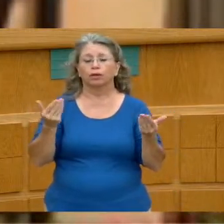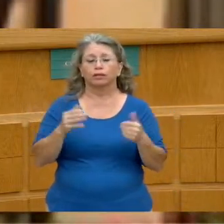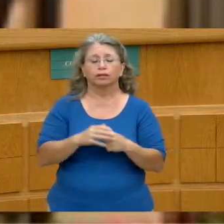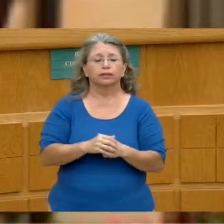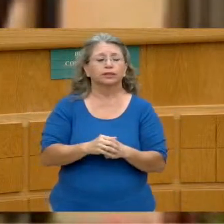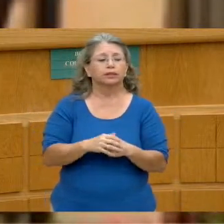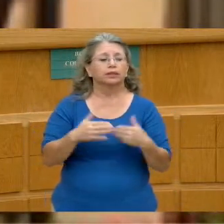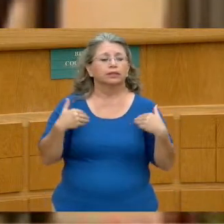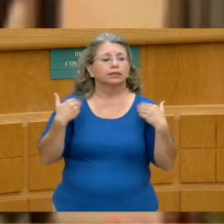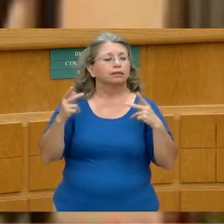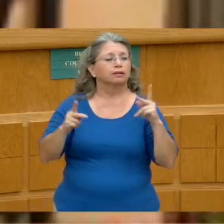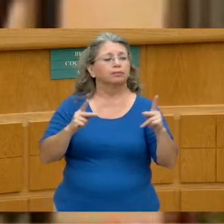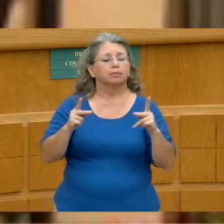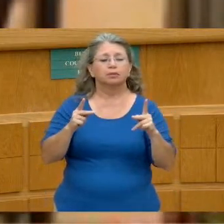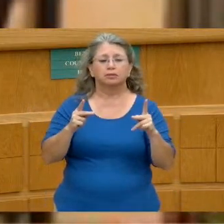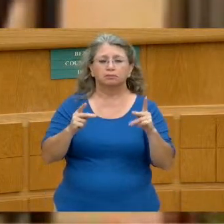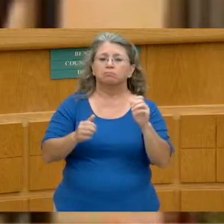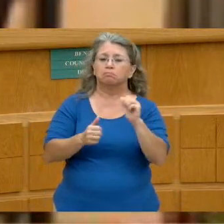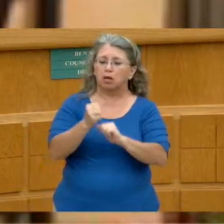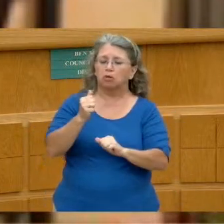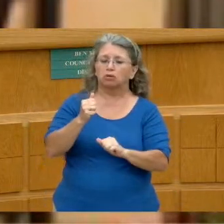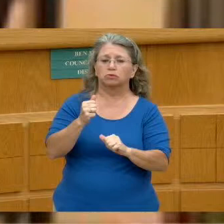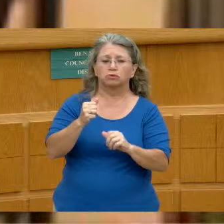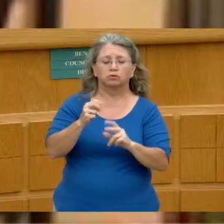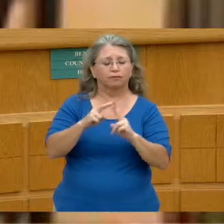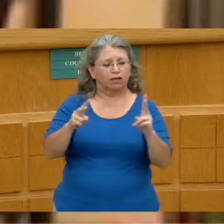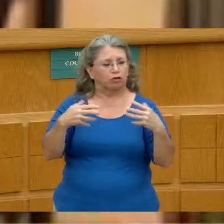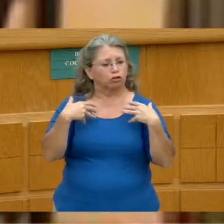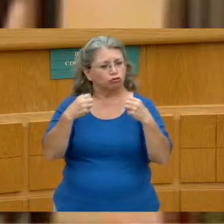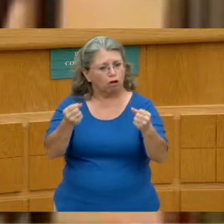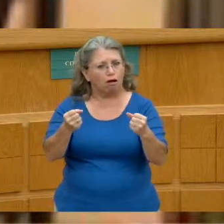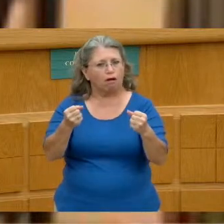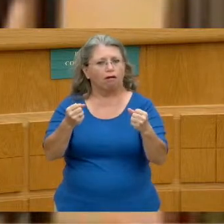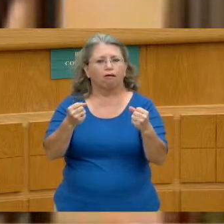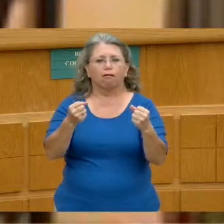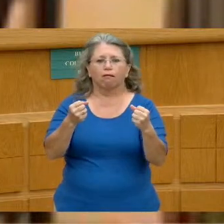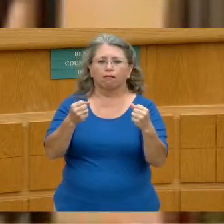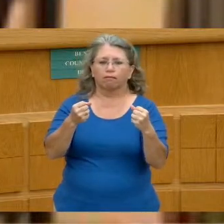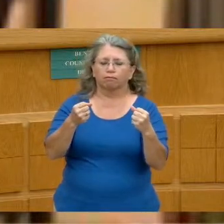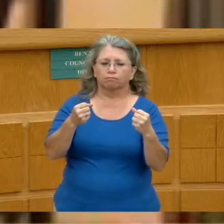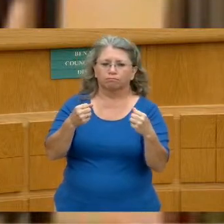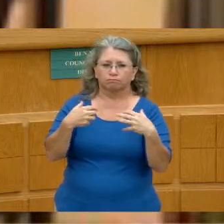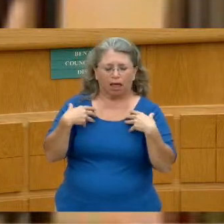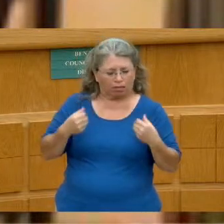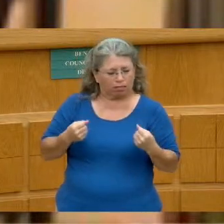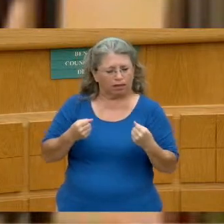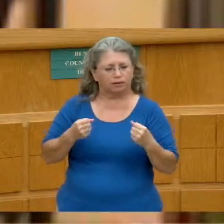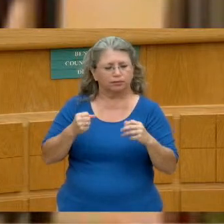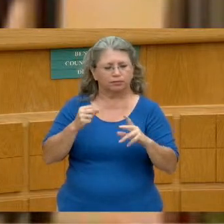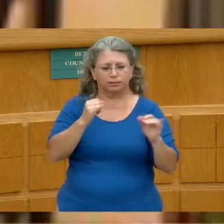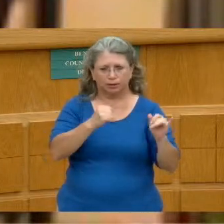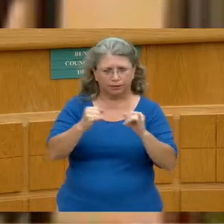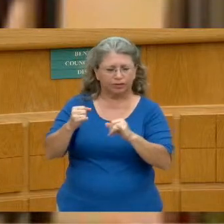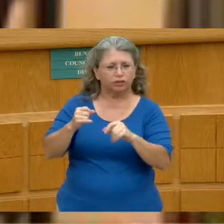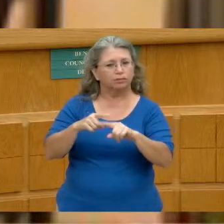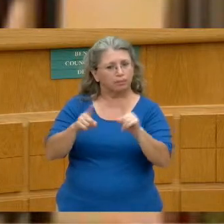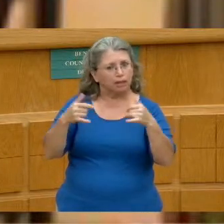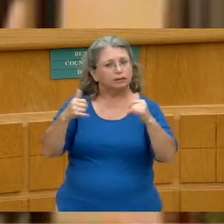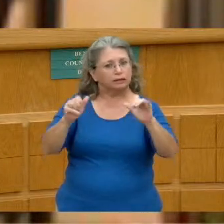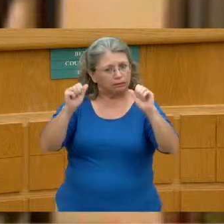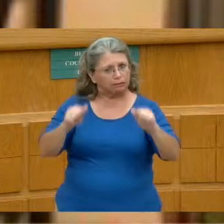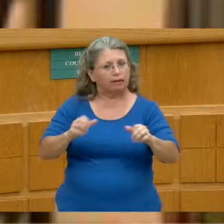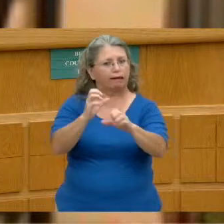we have, we're very fortunate. They're very strong, they're very healthy individuals, but they're not immune again to getting the virus. There are no